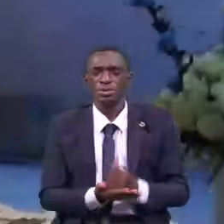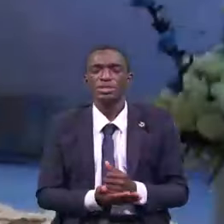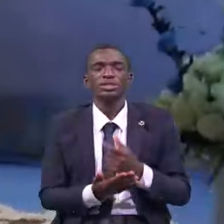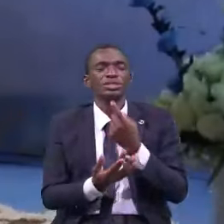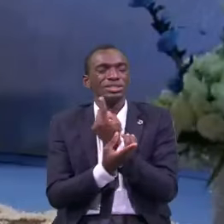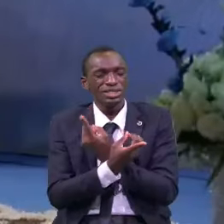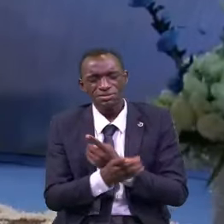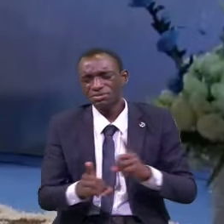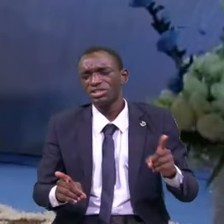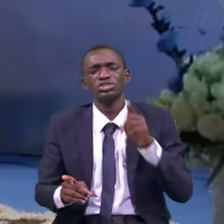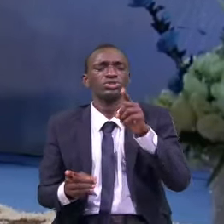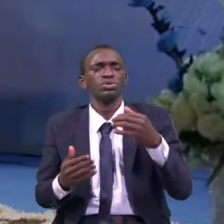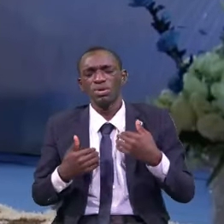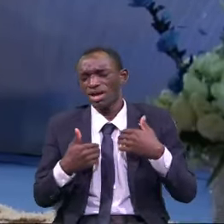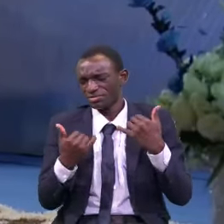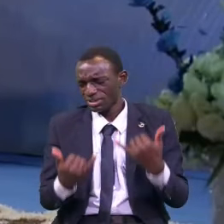Deliverance, you have now.